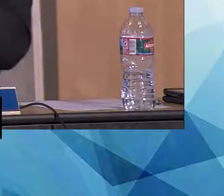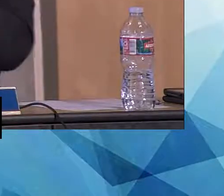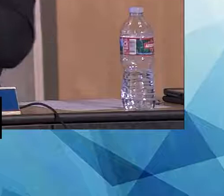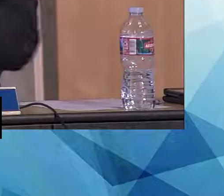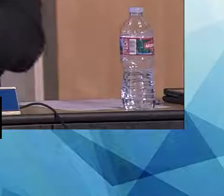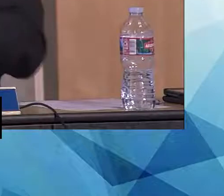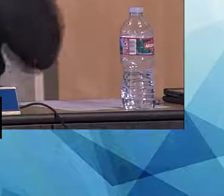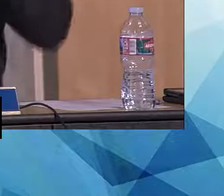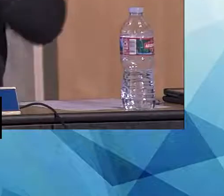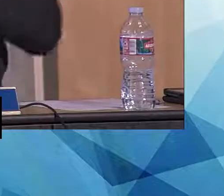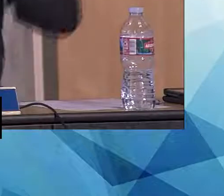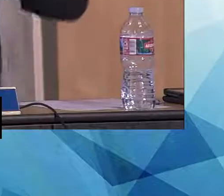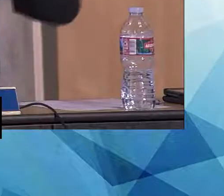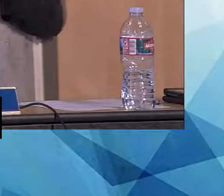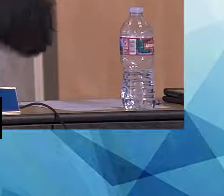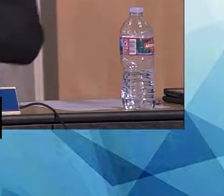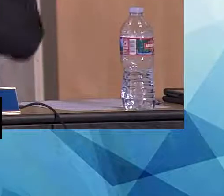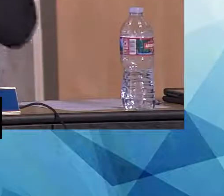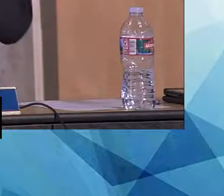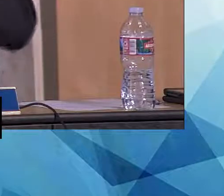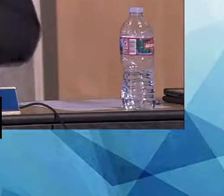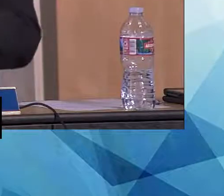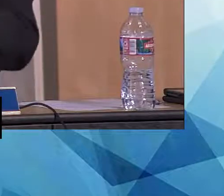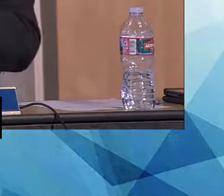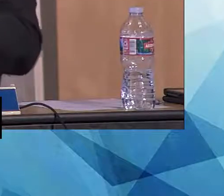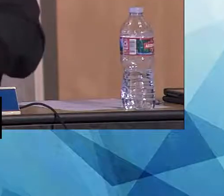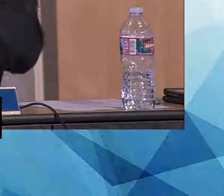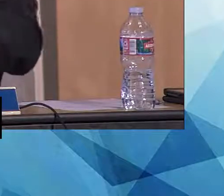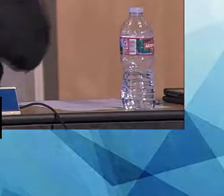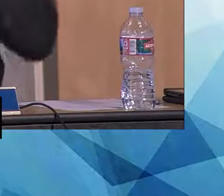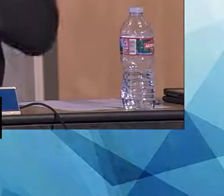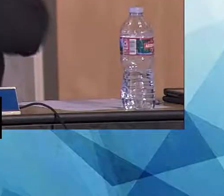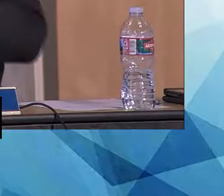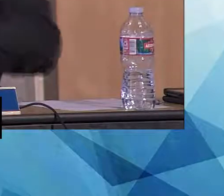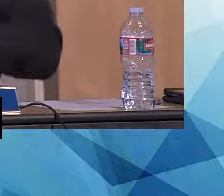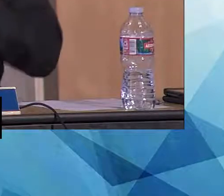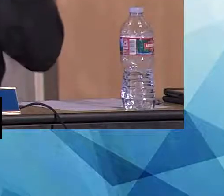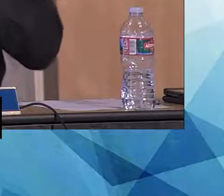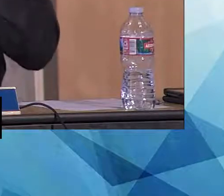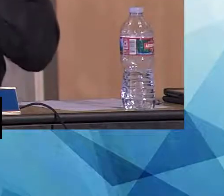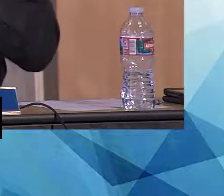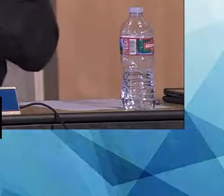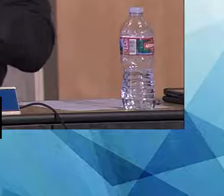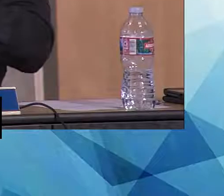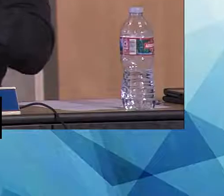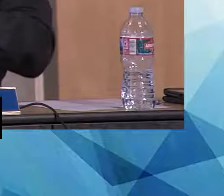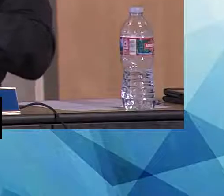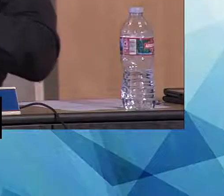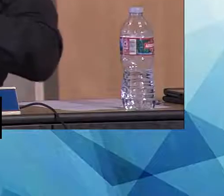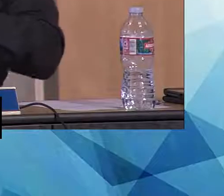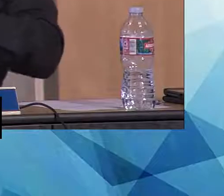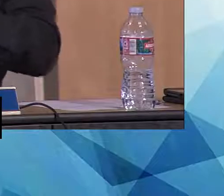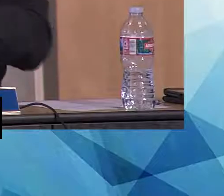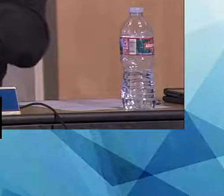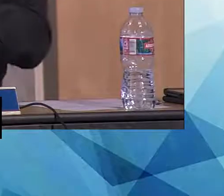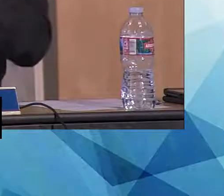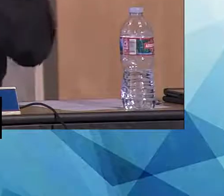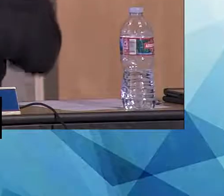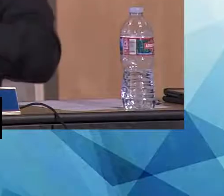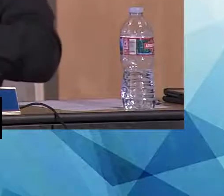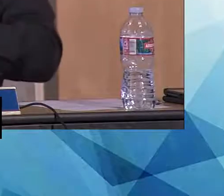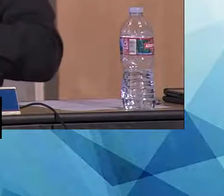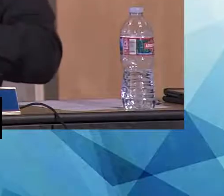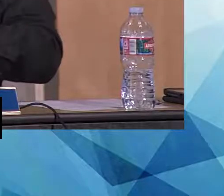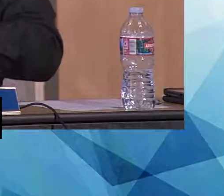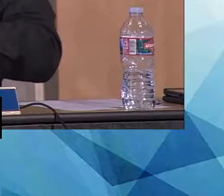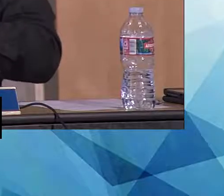smooth as possible. And with that, making that smooth transition, I think, has happened with most of